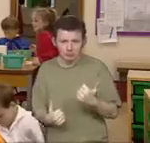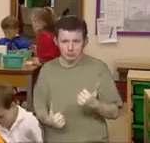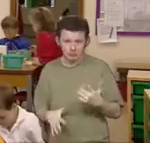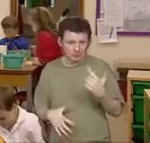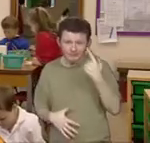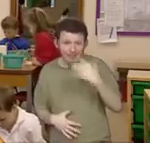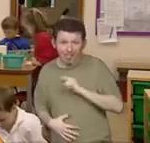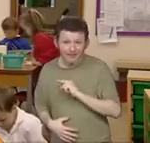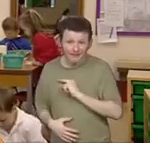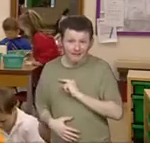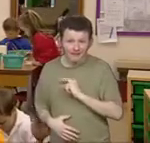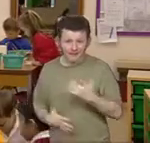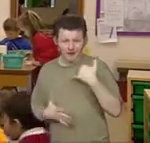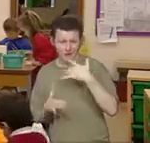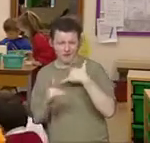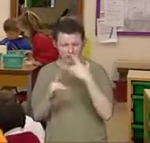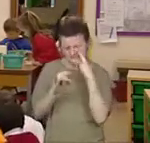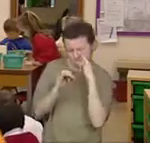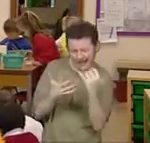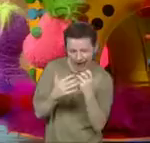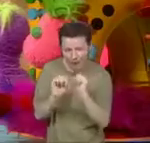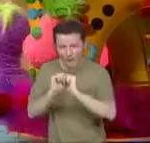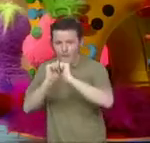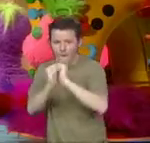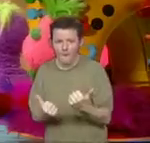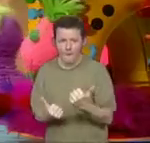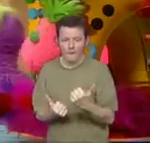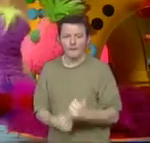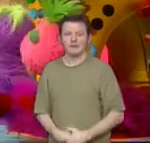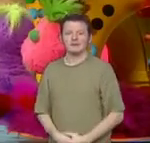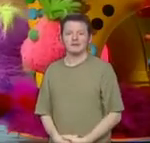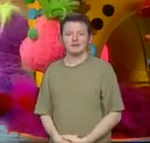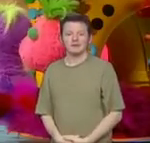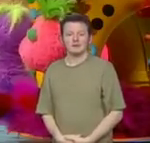I don't know, Groove. I'm going to test it to see. Yeah.